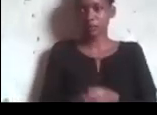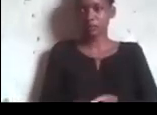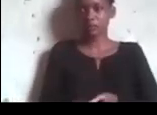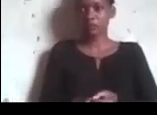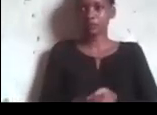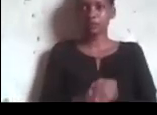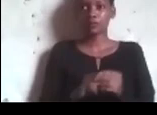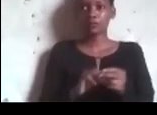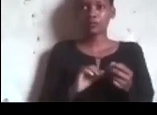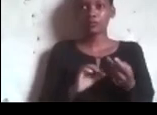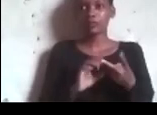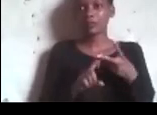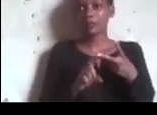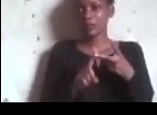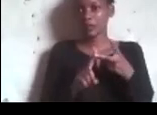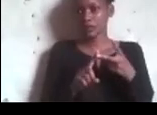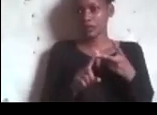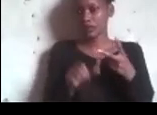Another option is